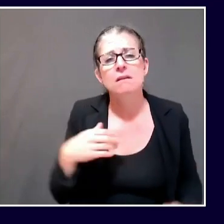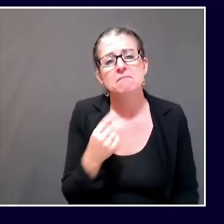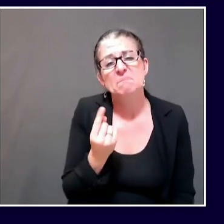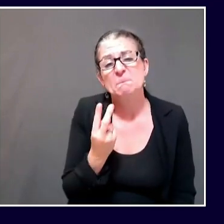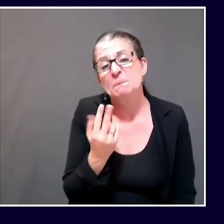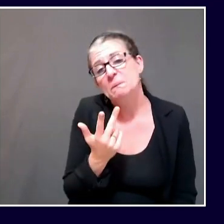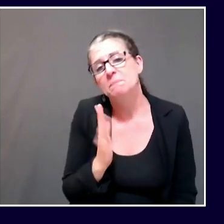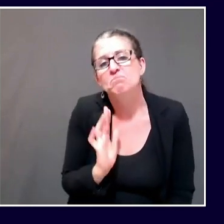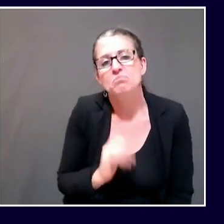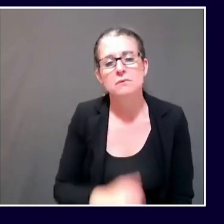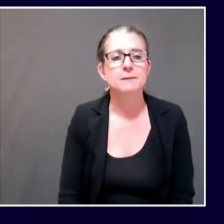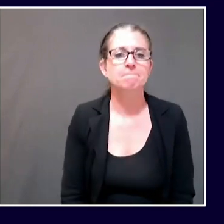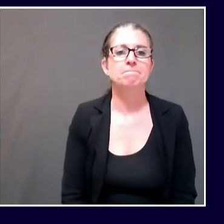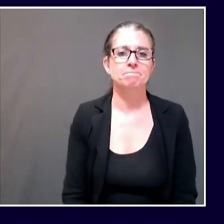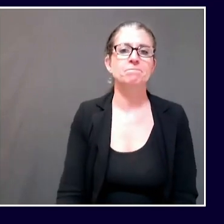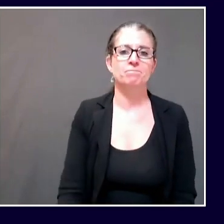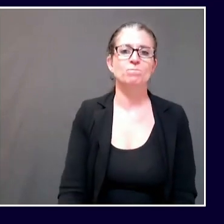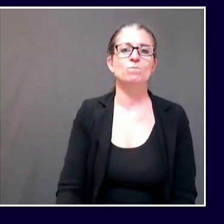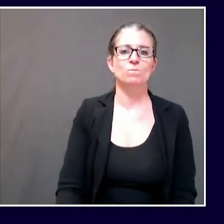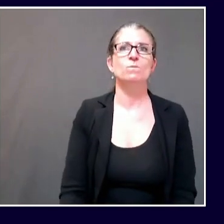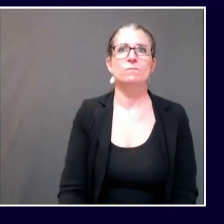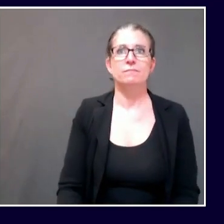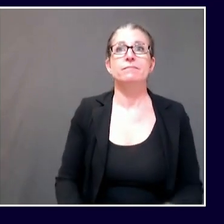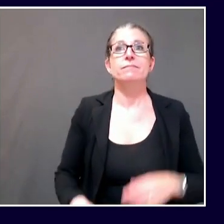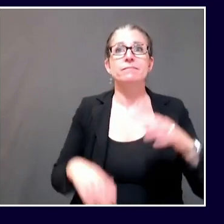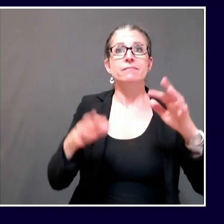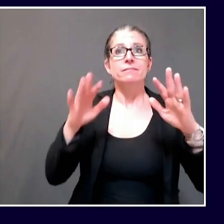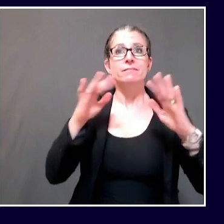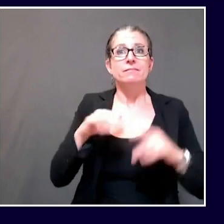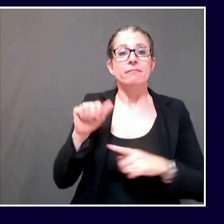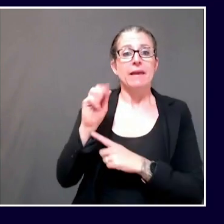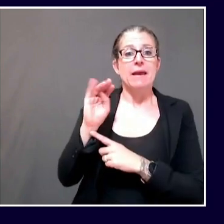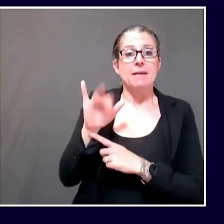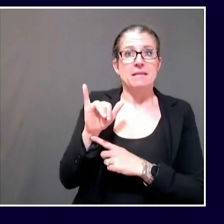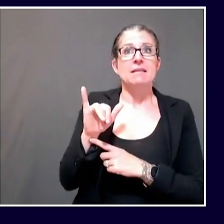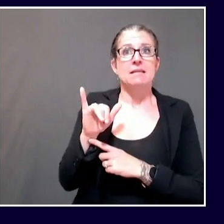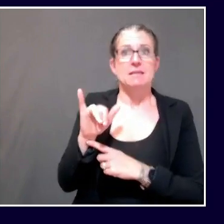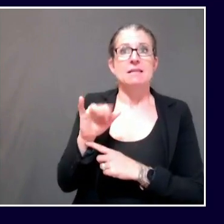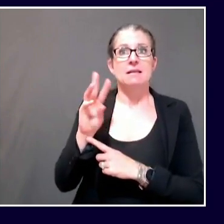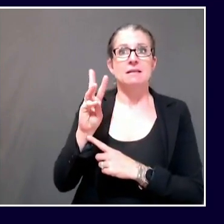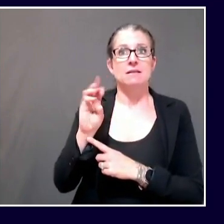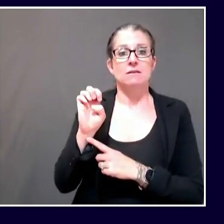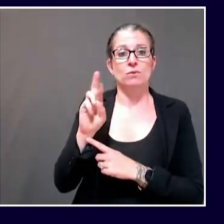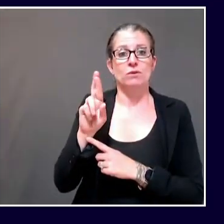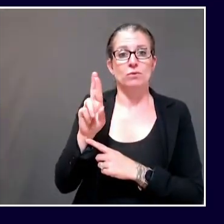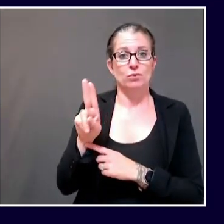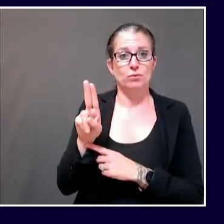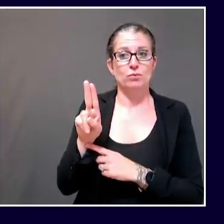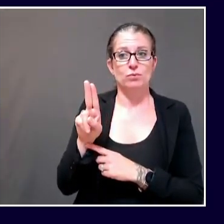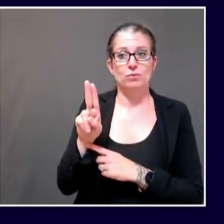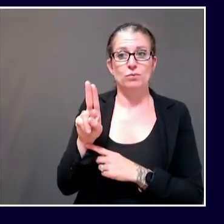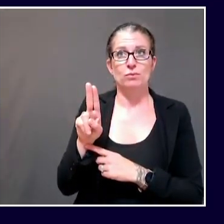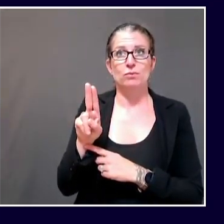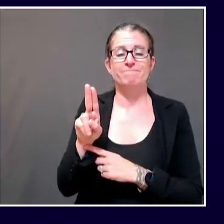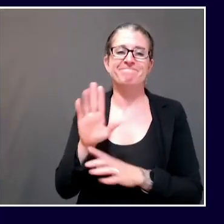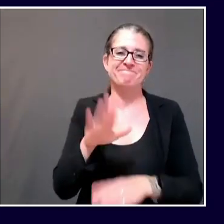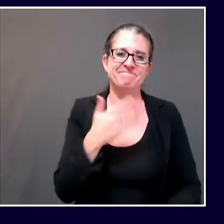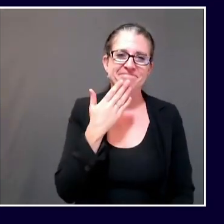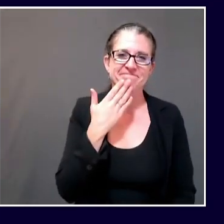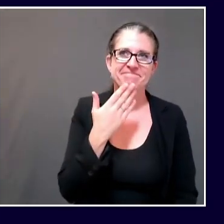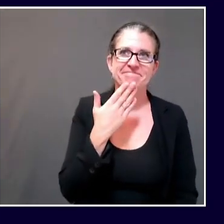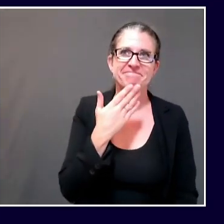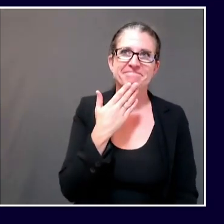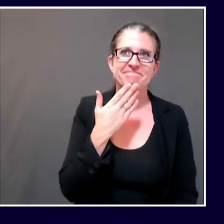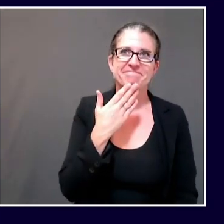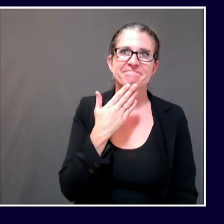I'm going to turn now to Amy Brown at WERU. Thank you, Dr. Shah. I have about 15 questions today. That's all right, right?